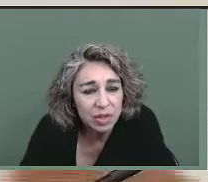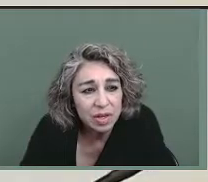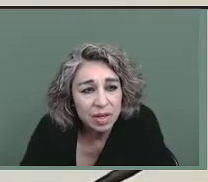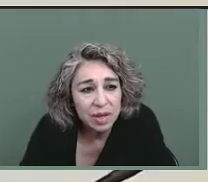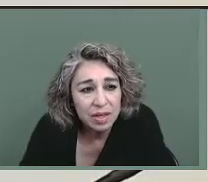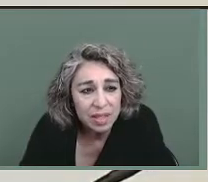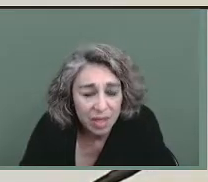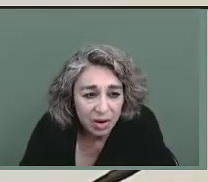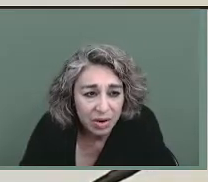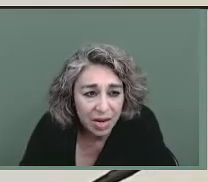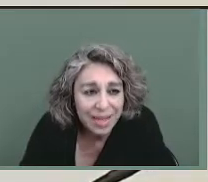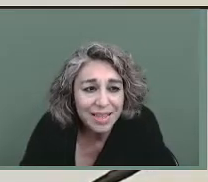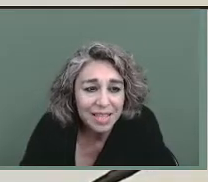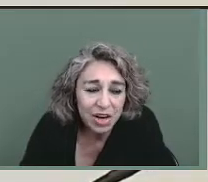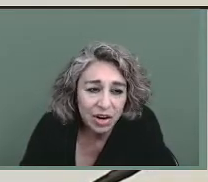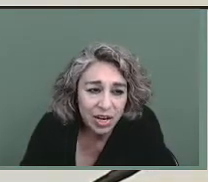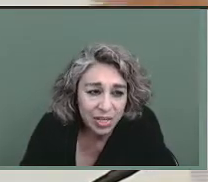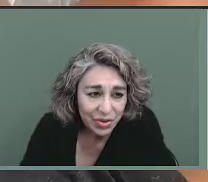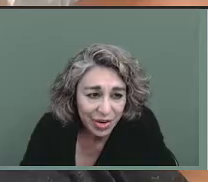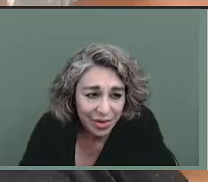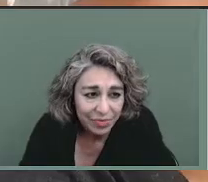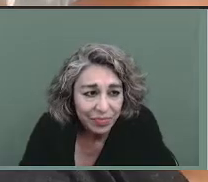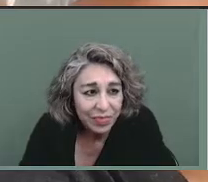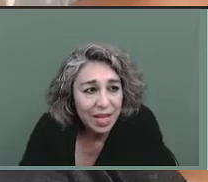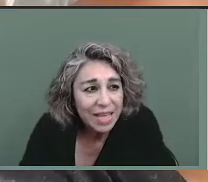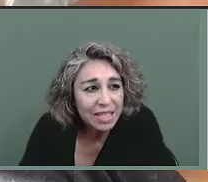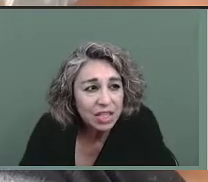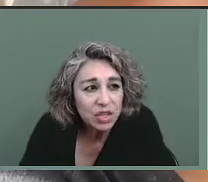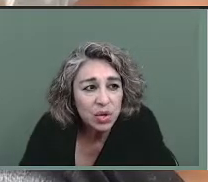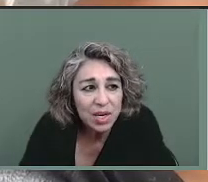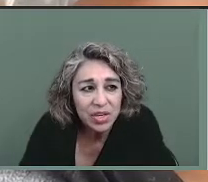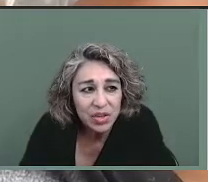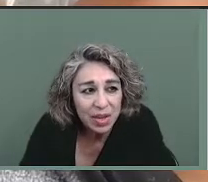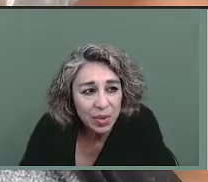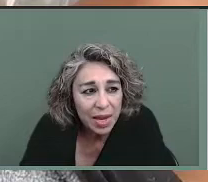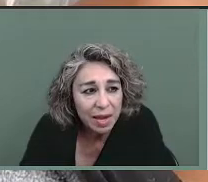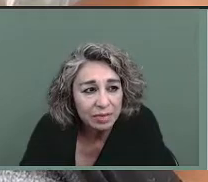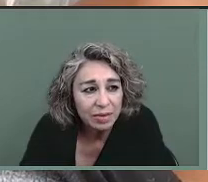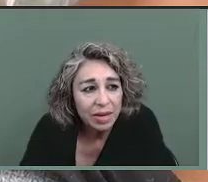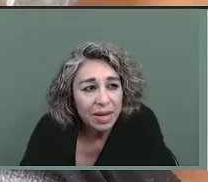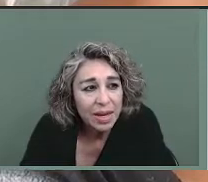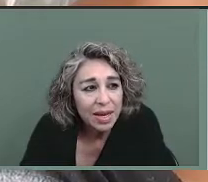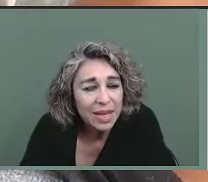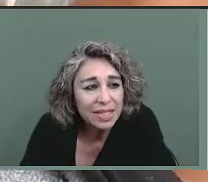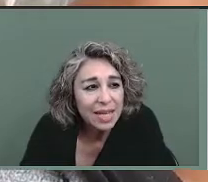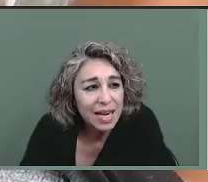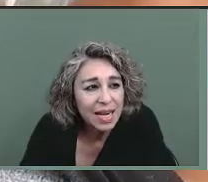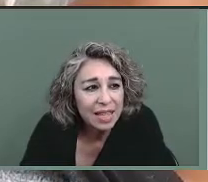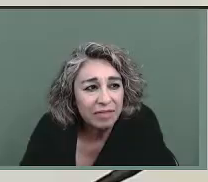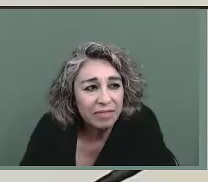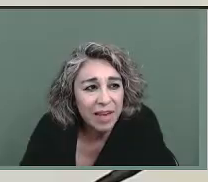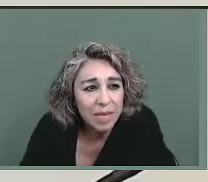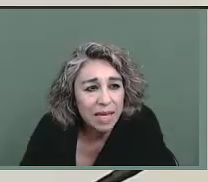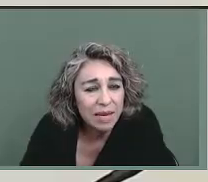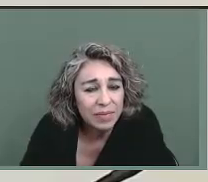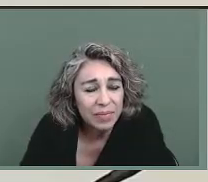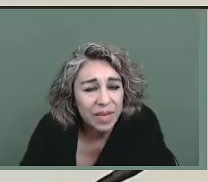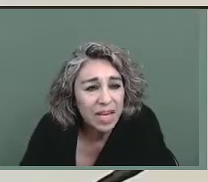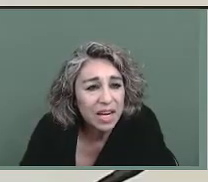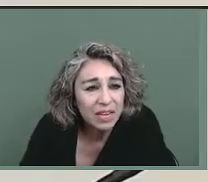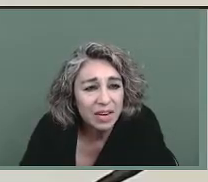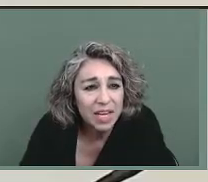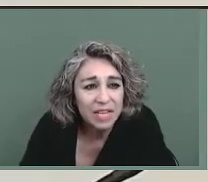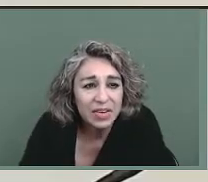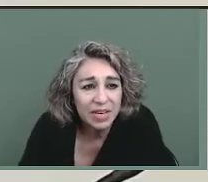social security that is in our country. It's a treasure that we have. It's not like the family